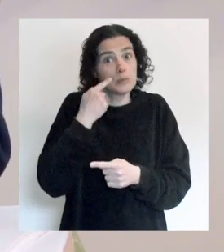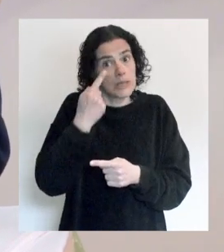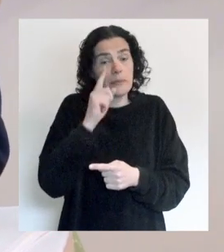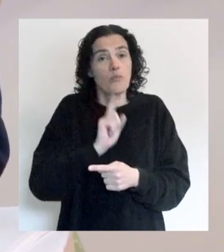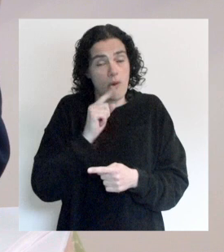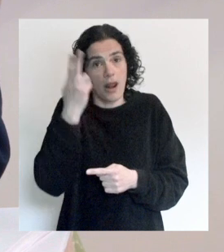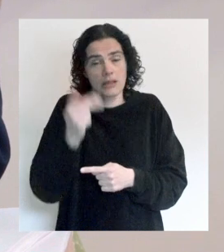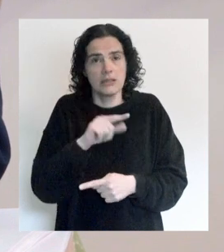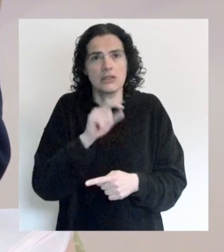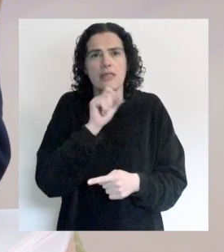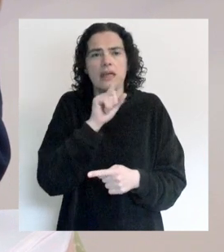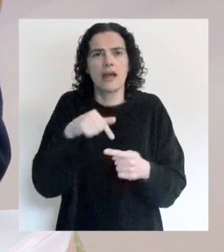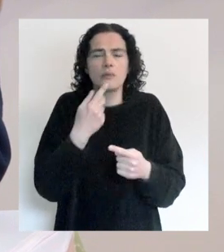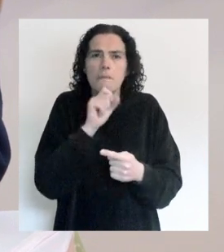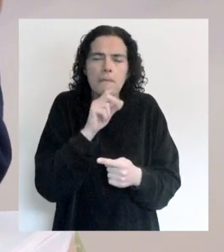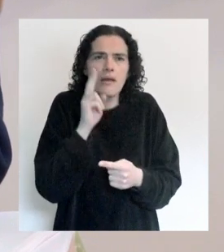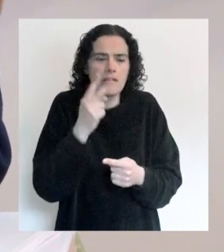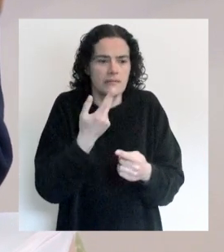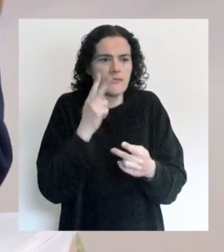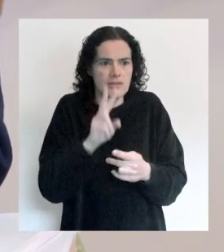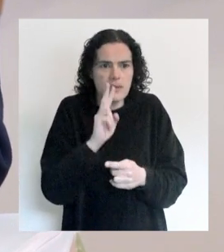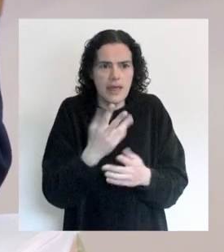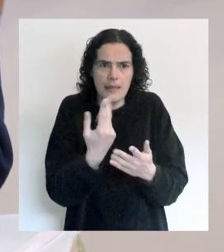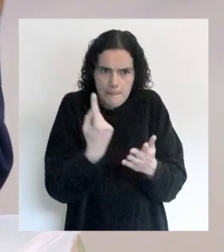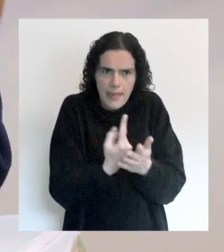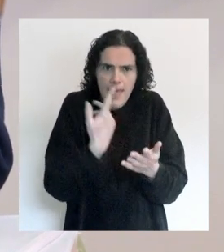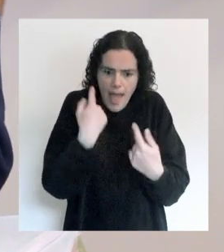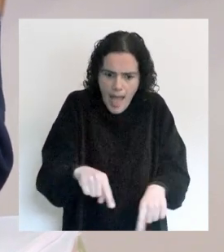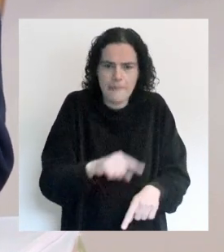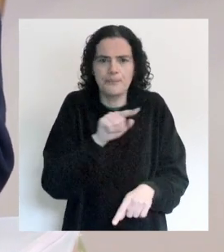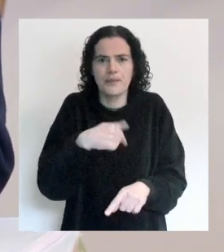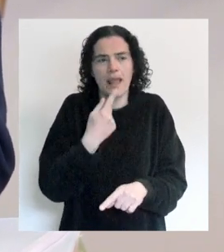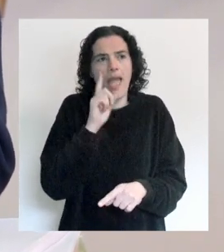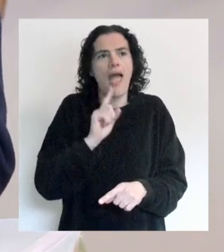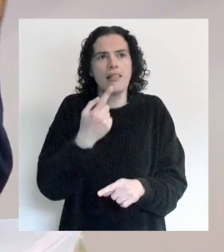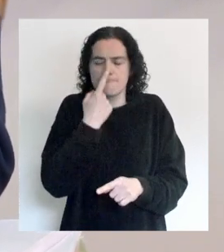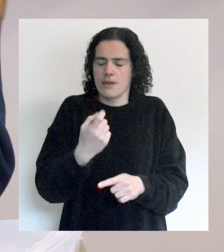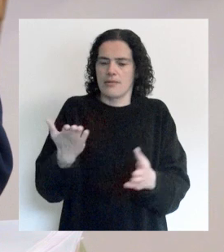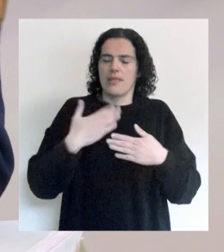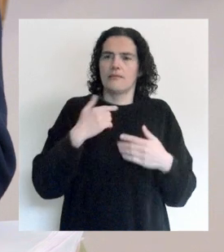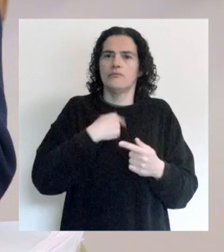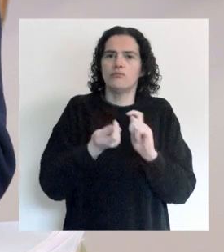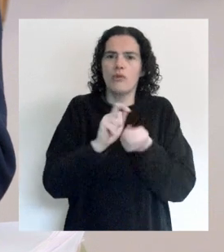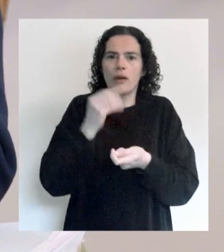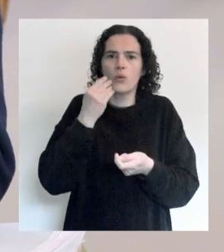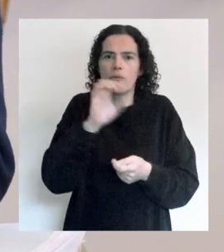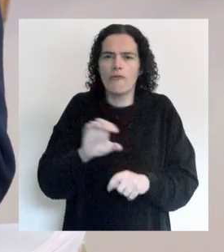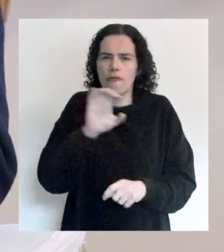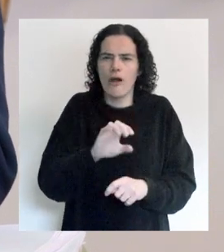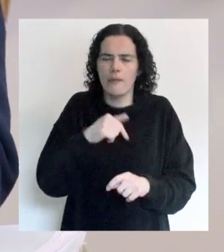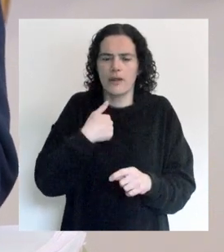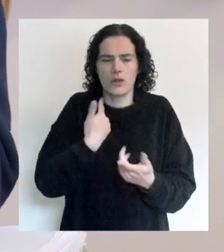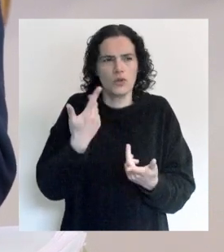particularly women artists, Rosemary Trockel said, who have not had the visibility they should have, And so she encouraged me from the beginning to change that,